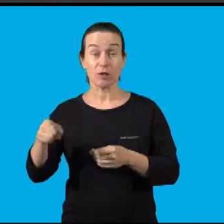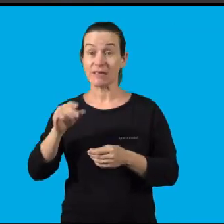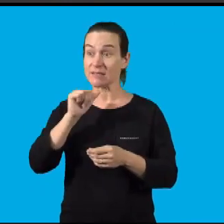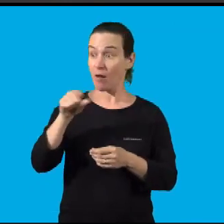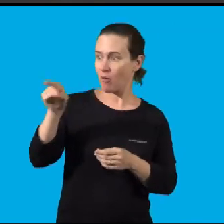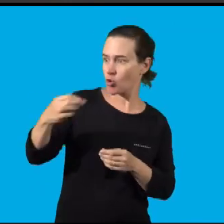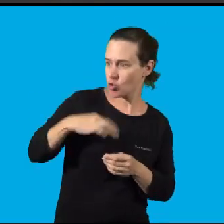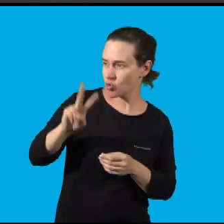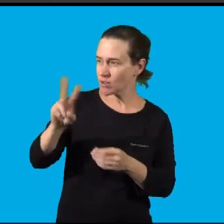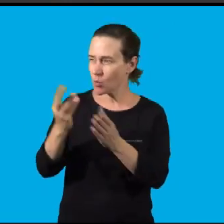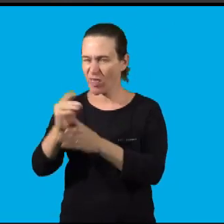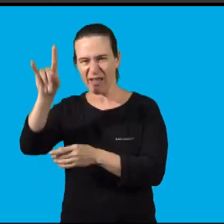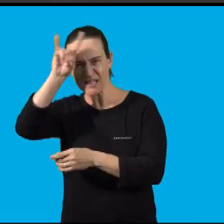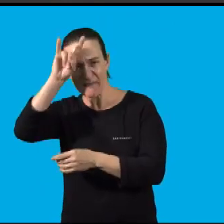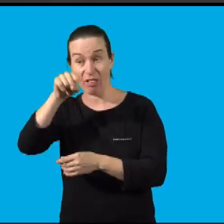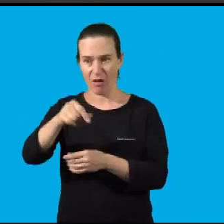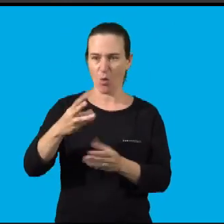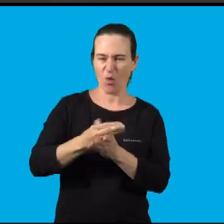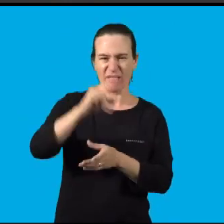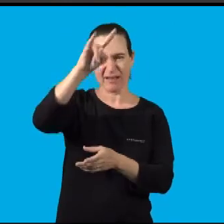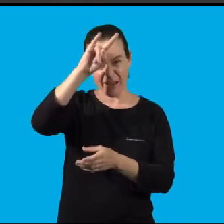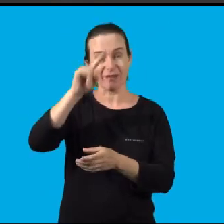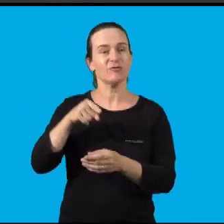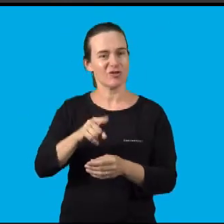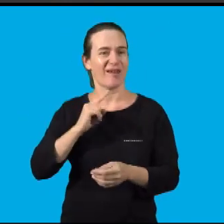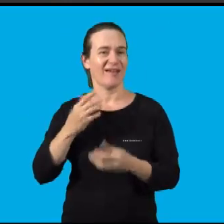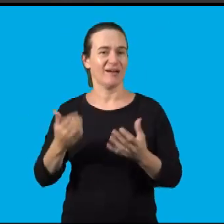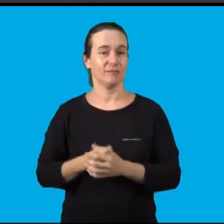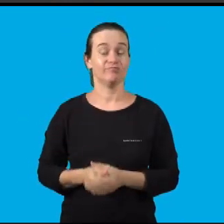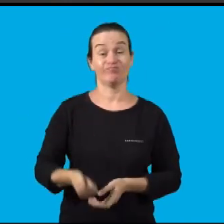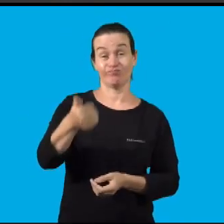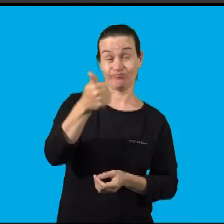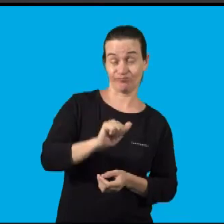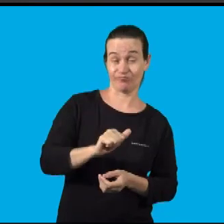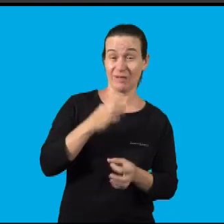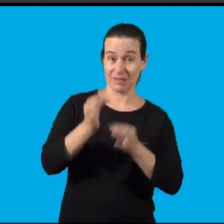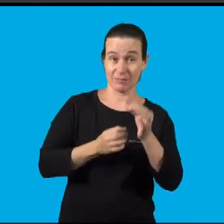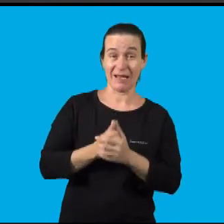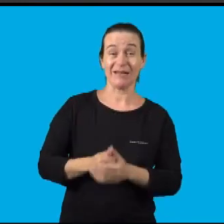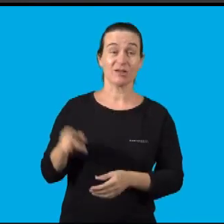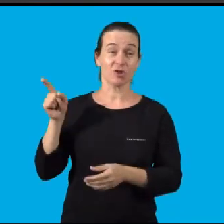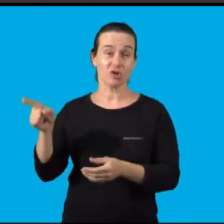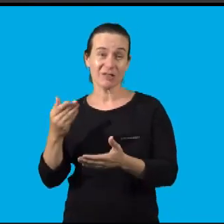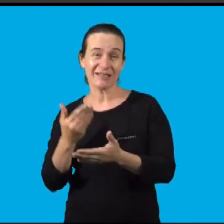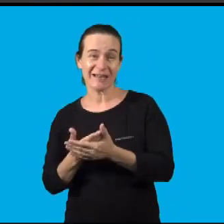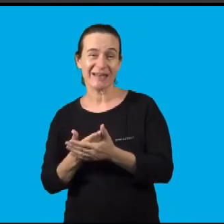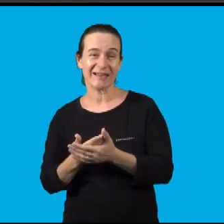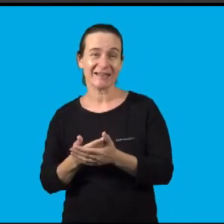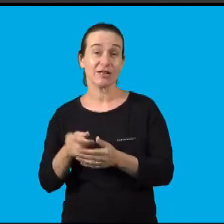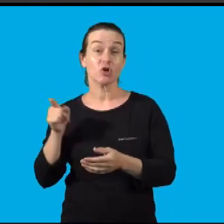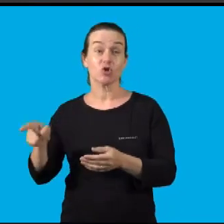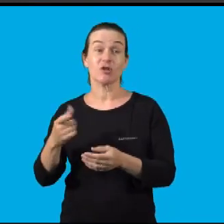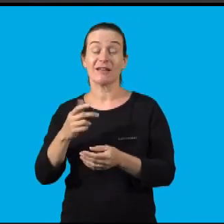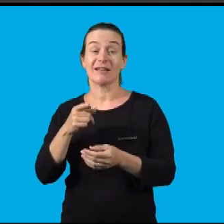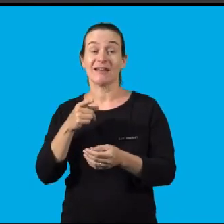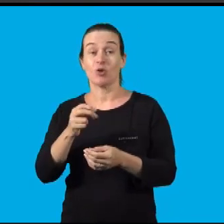for being seen with the devil. Abigail's charade that she is able to sense witches